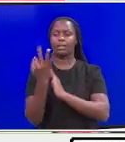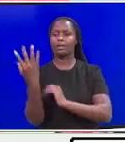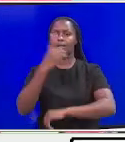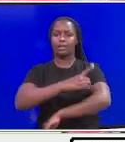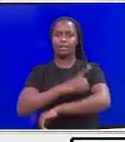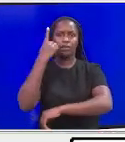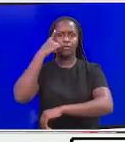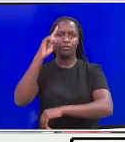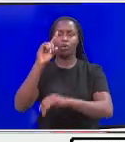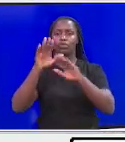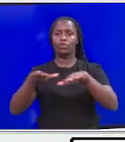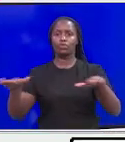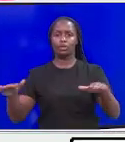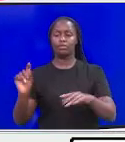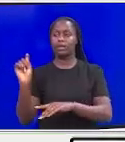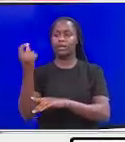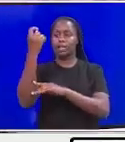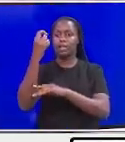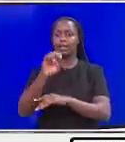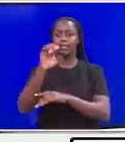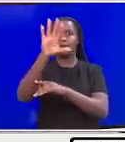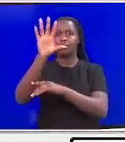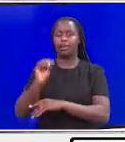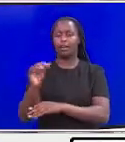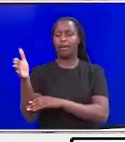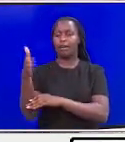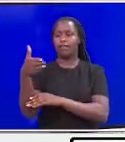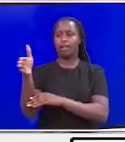for the young champions, with the Kenyan and East African